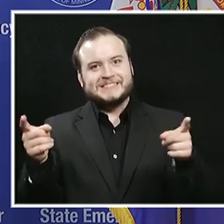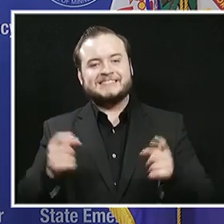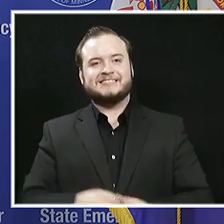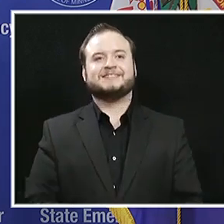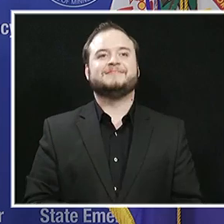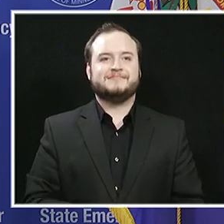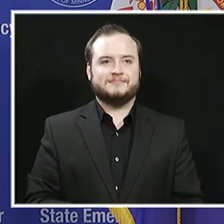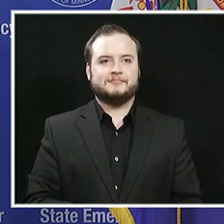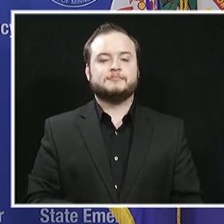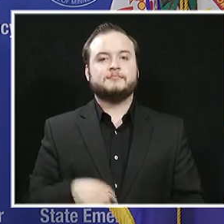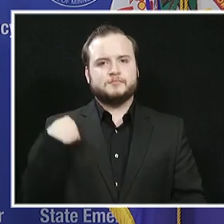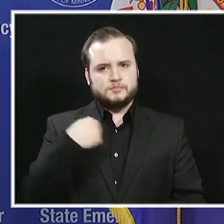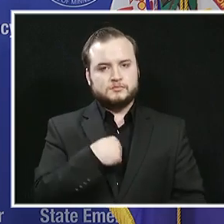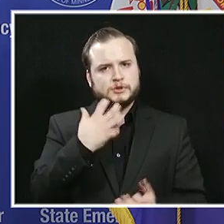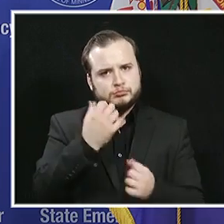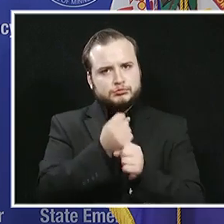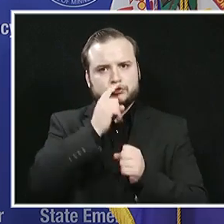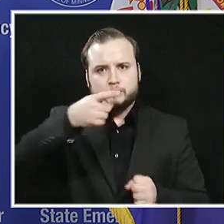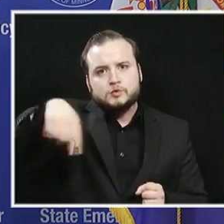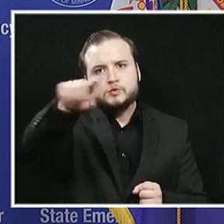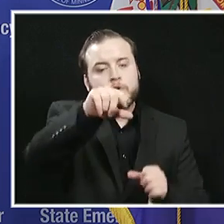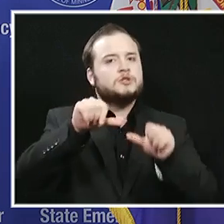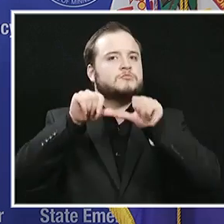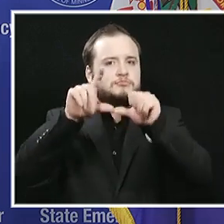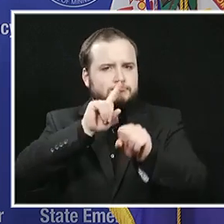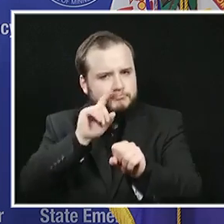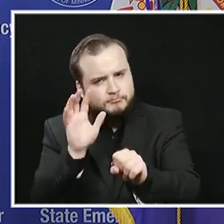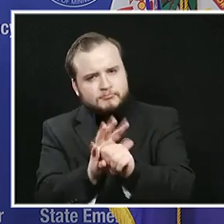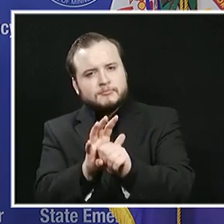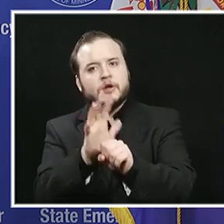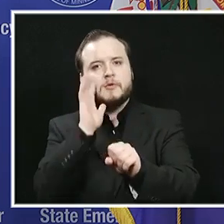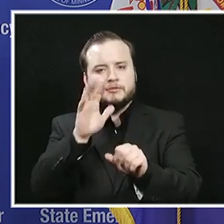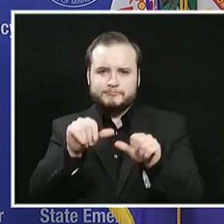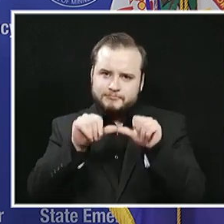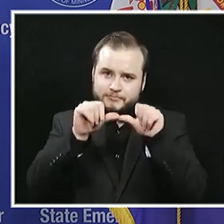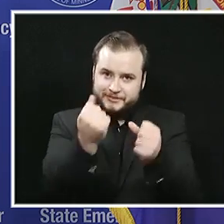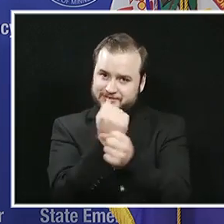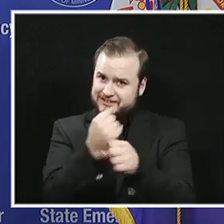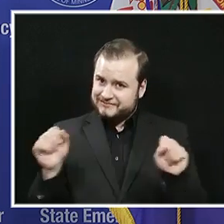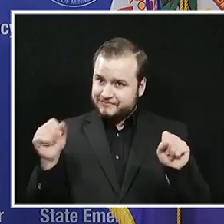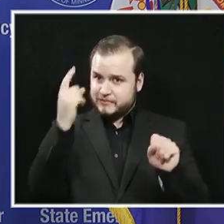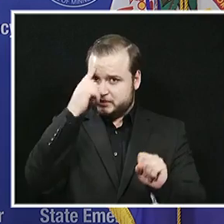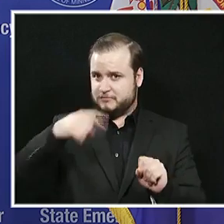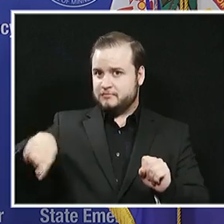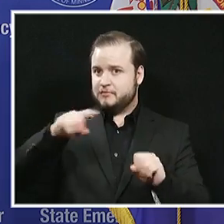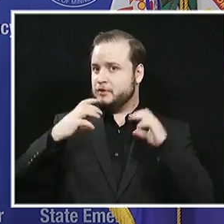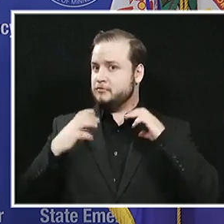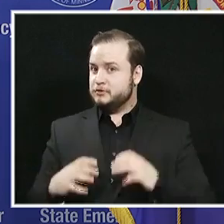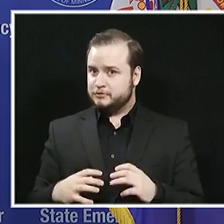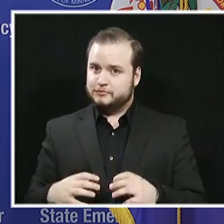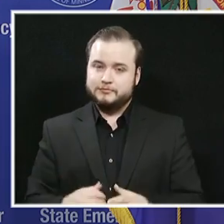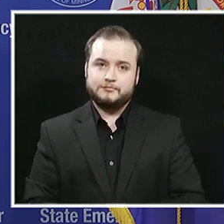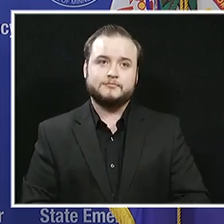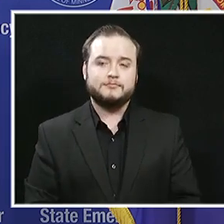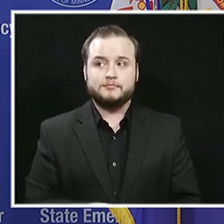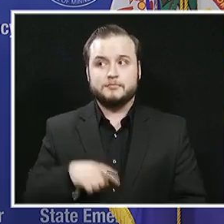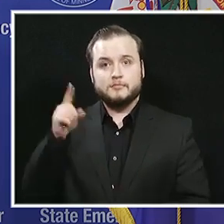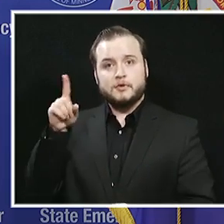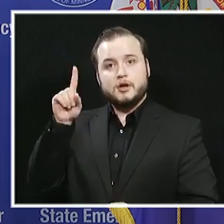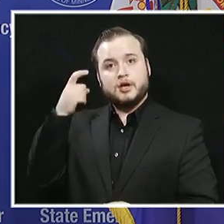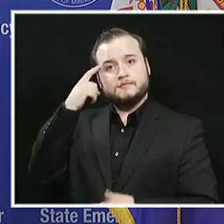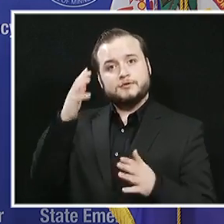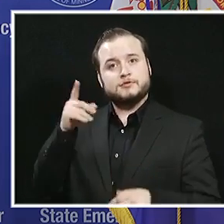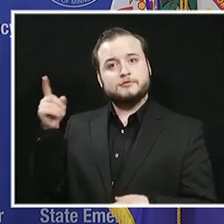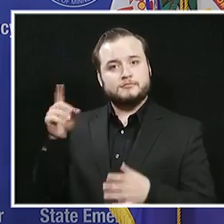and secure manner that not only protects our customers but our employees as well. As the governor's mentioned, with all these things, you know, this is not a